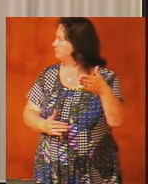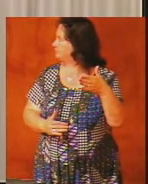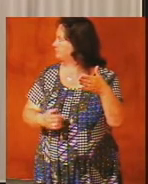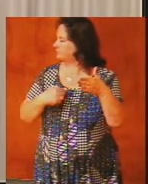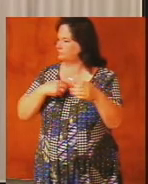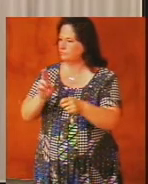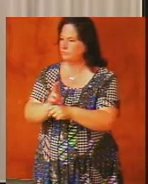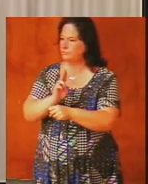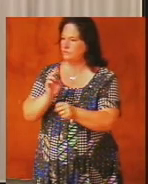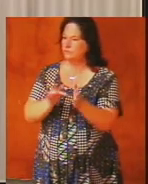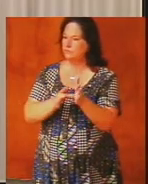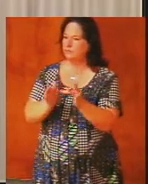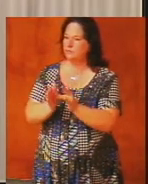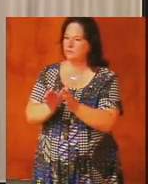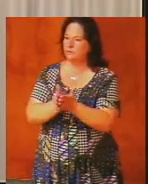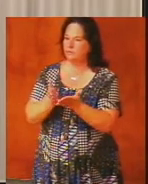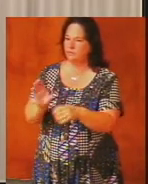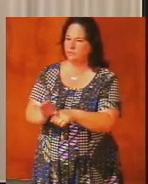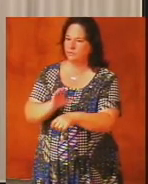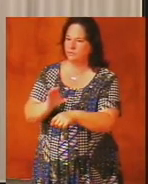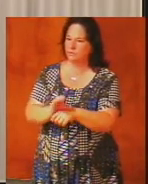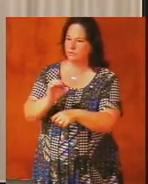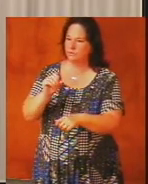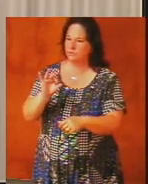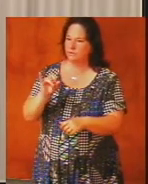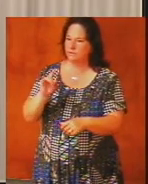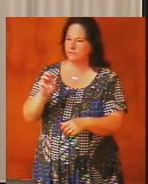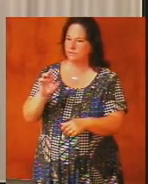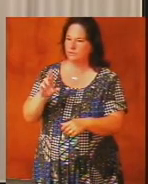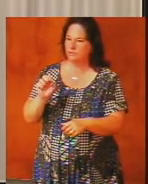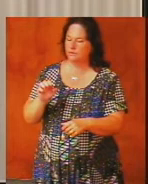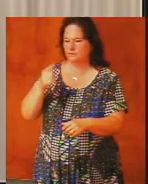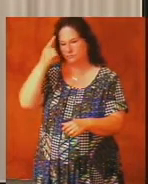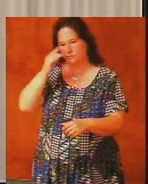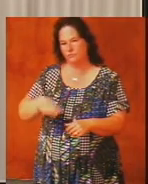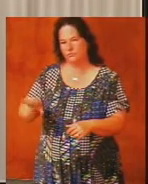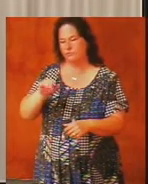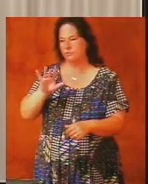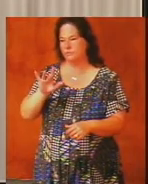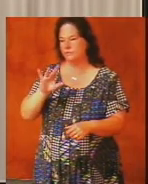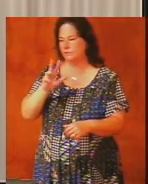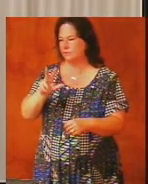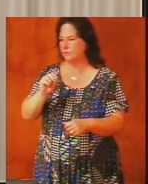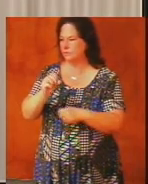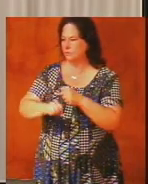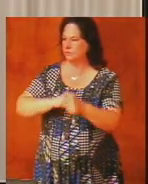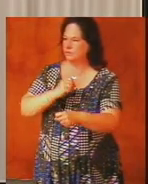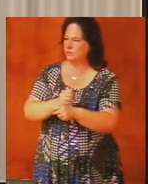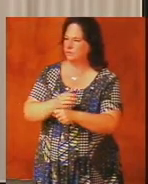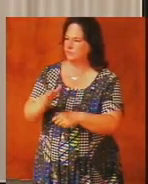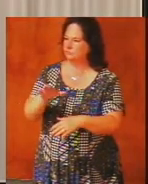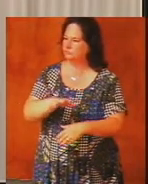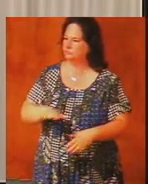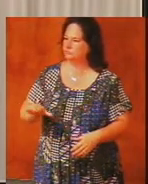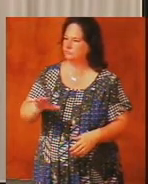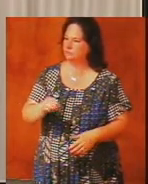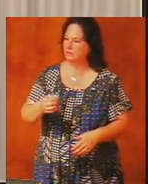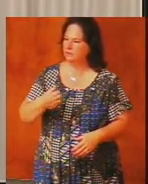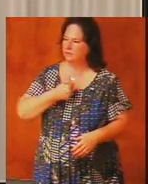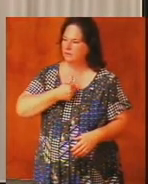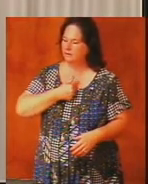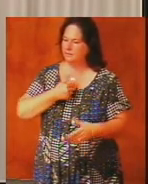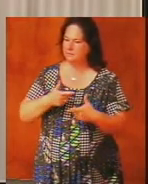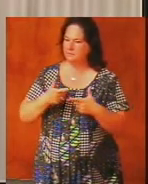I've been using Bible computer software for probably 25 to 30 years, somewhere in there, and I am a